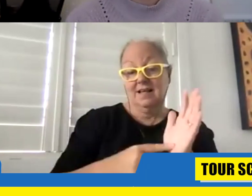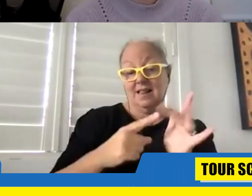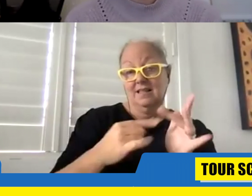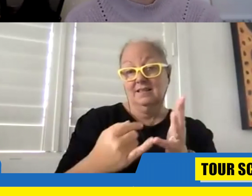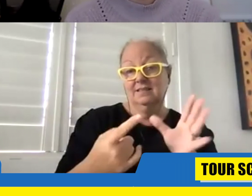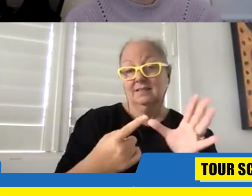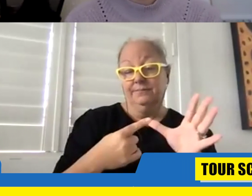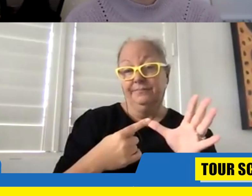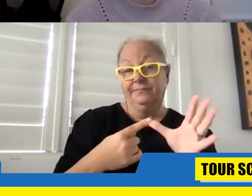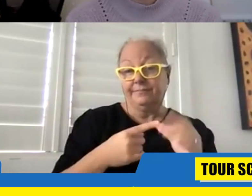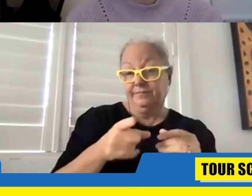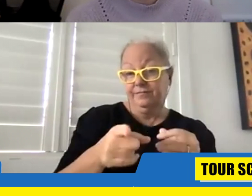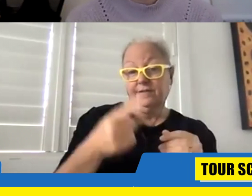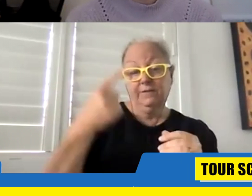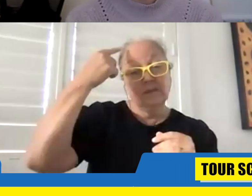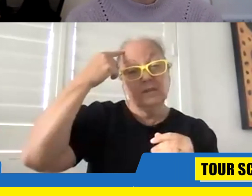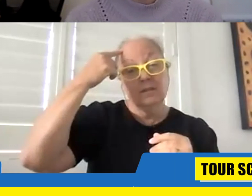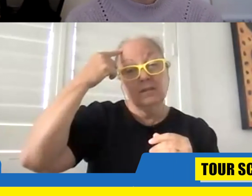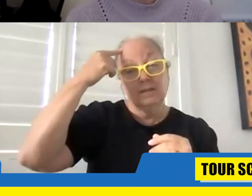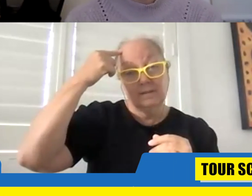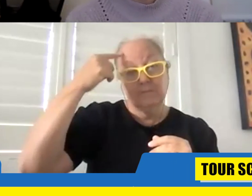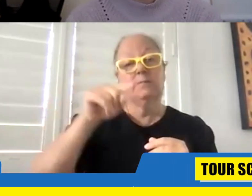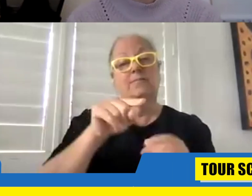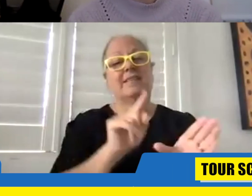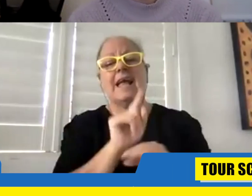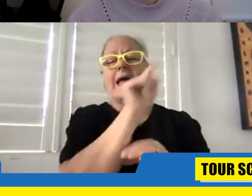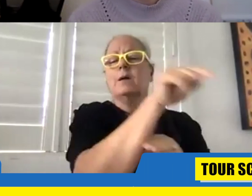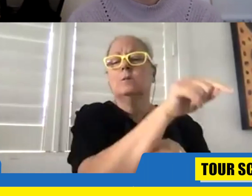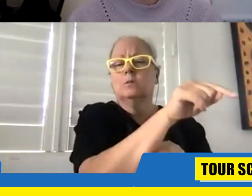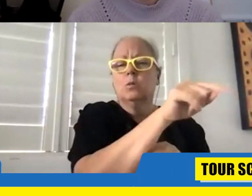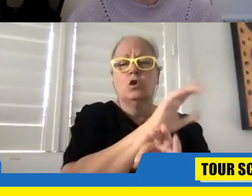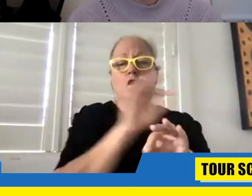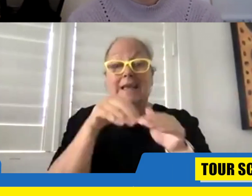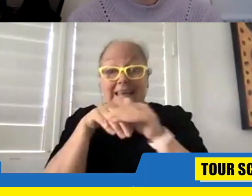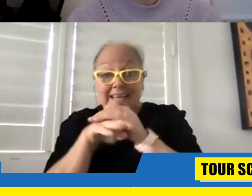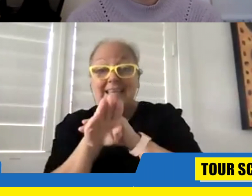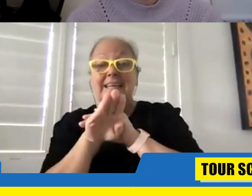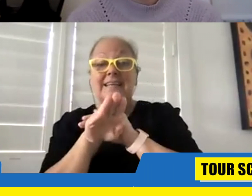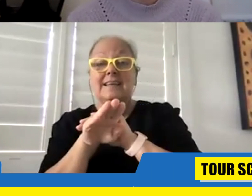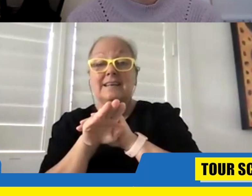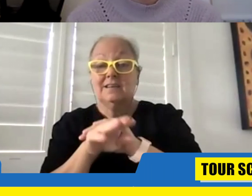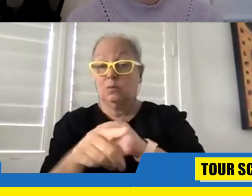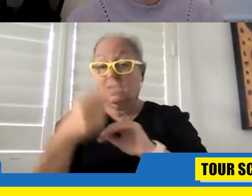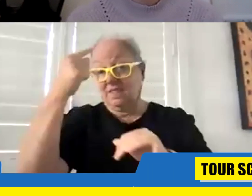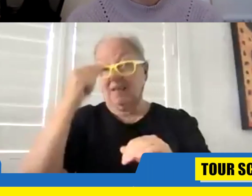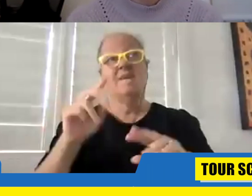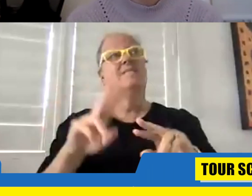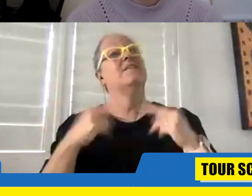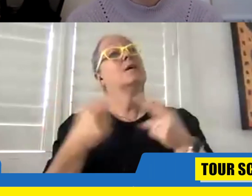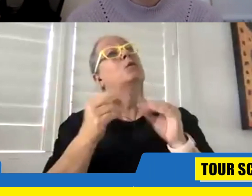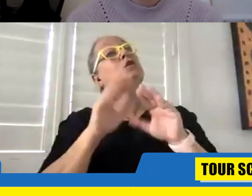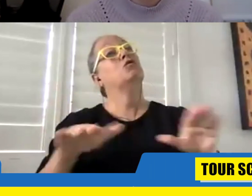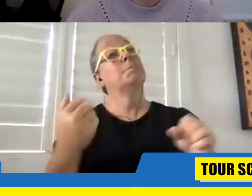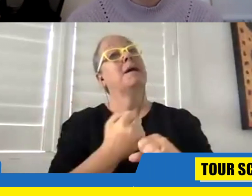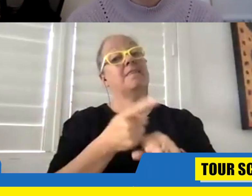thought the outdoor venue actually probably encouraged families with children.